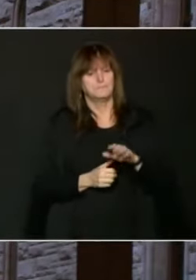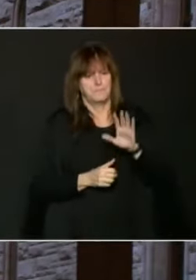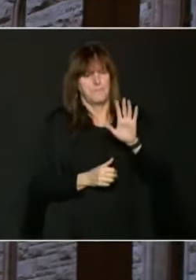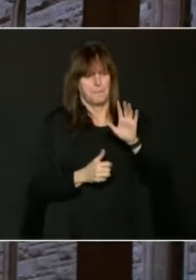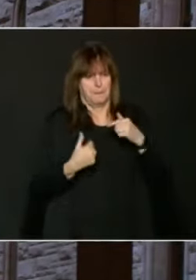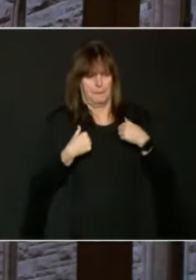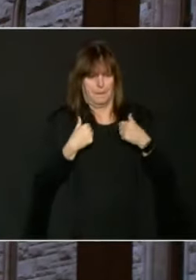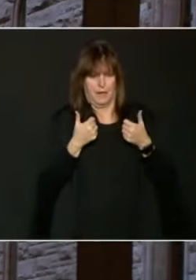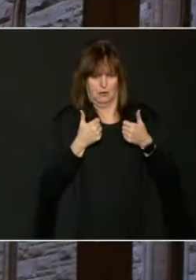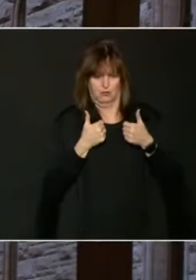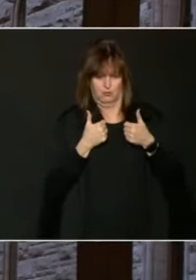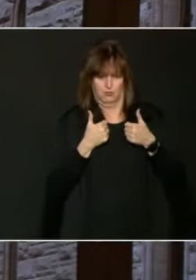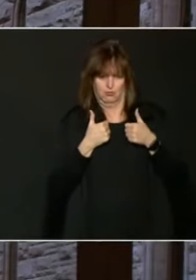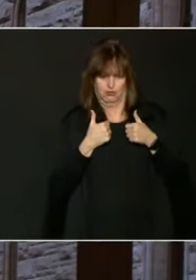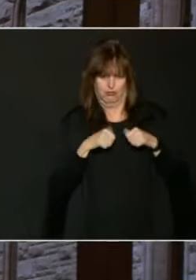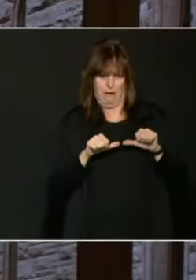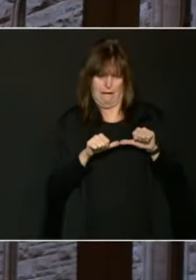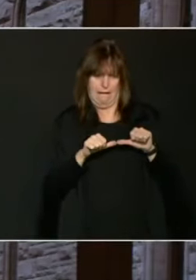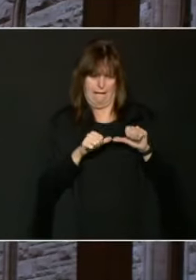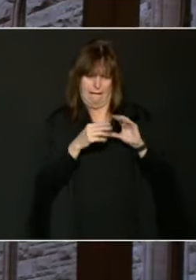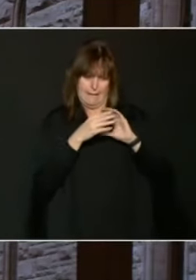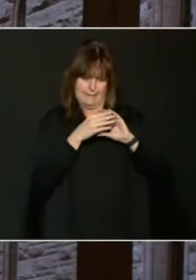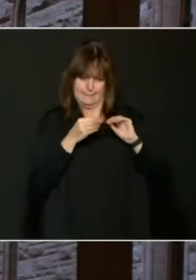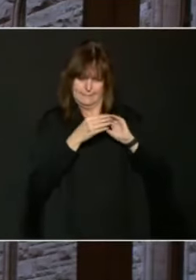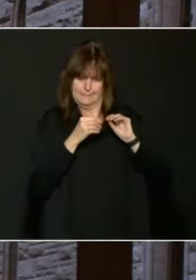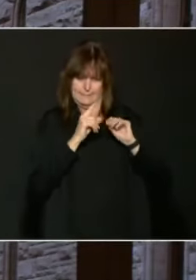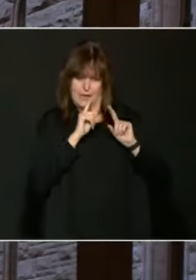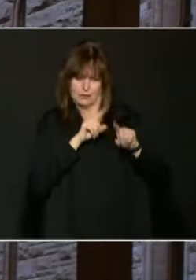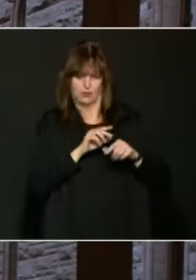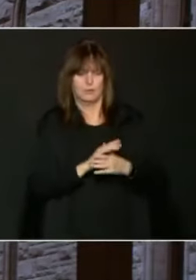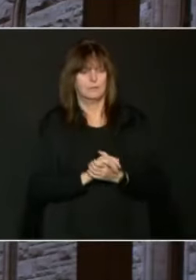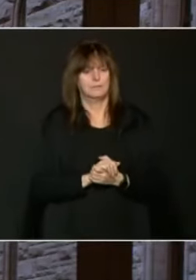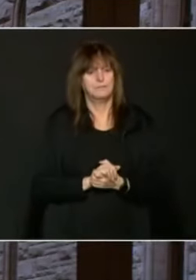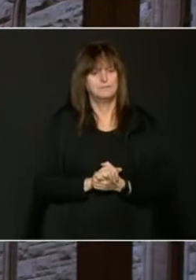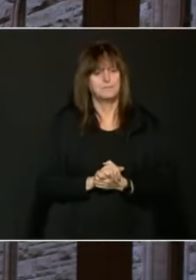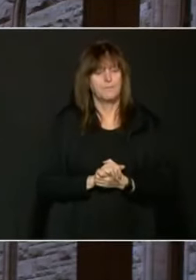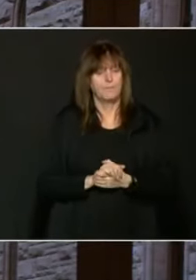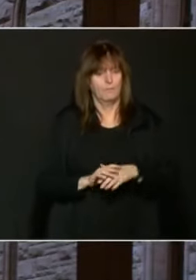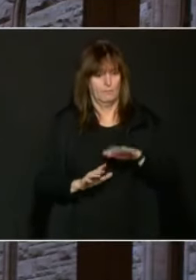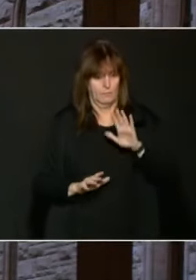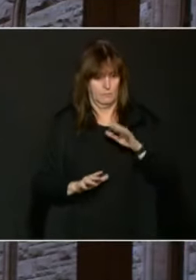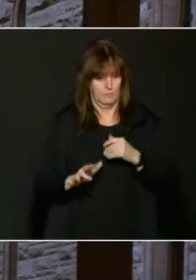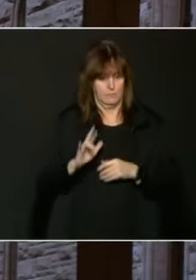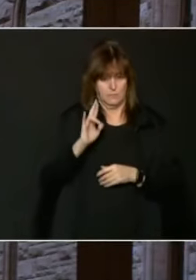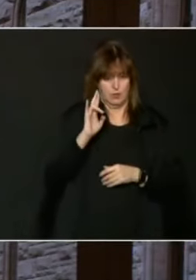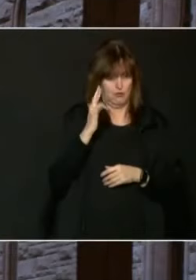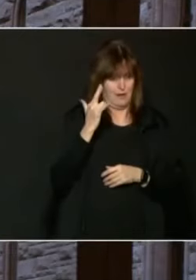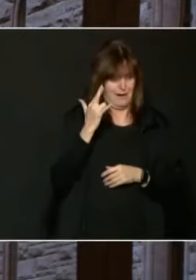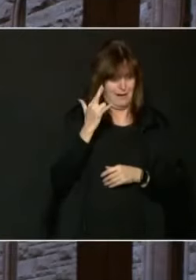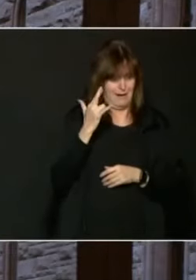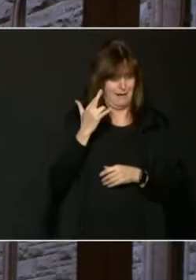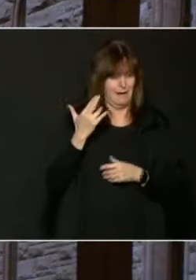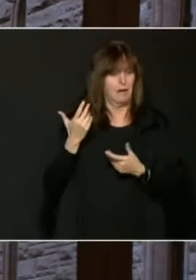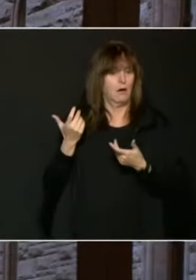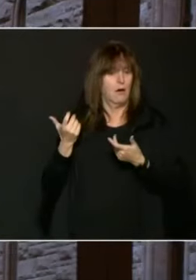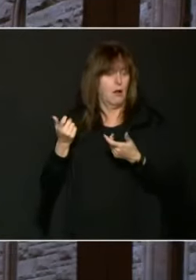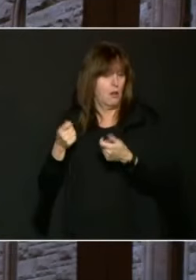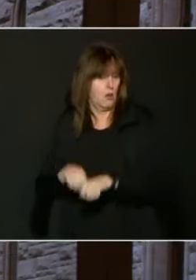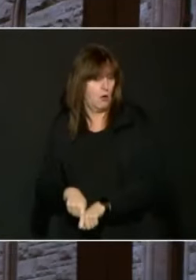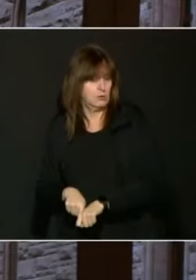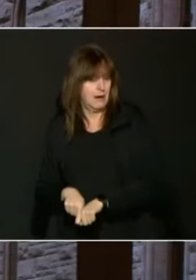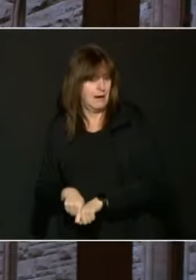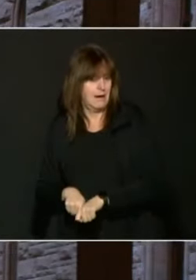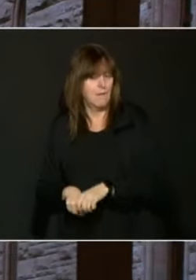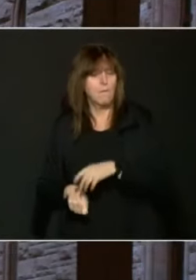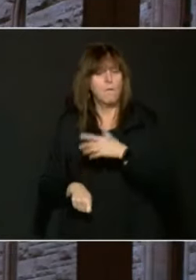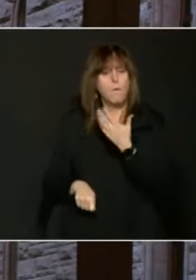So as you can see around the area, from the gray lockdown zone to the red, there's only a slight increase in